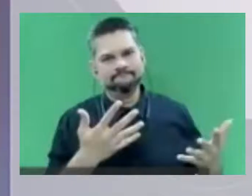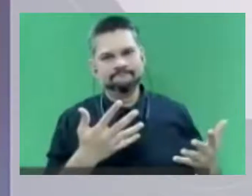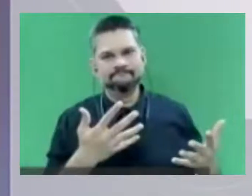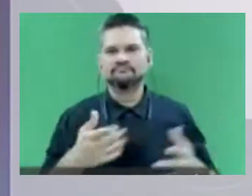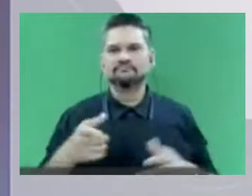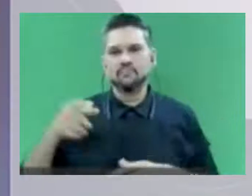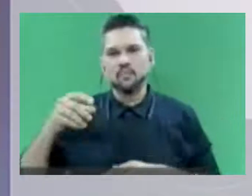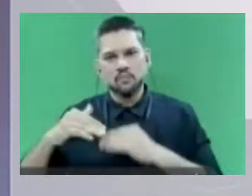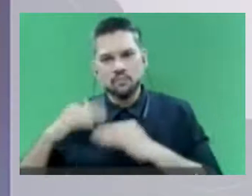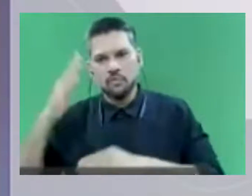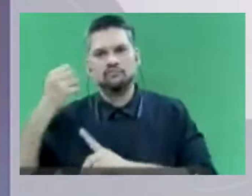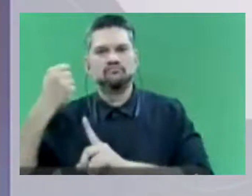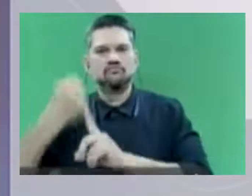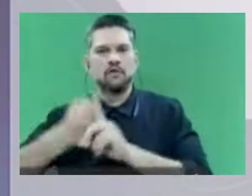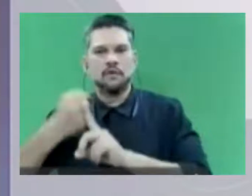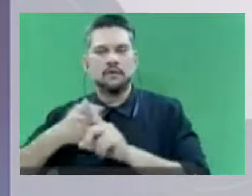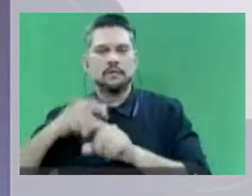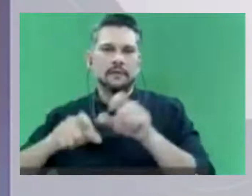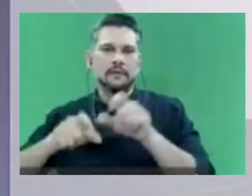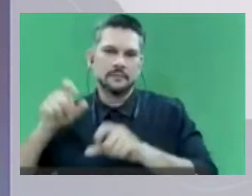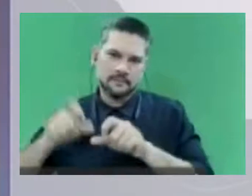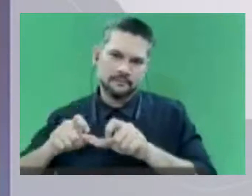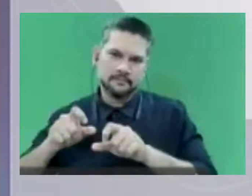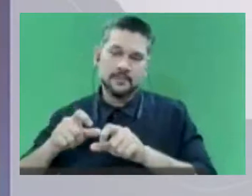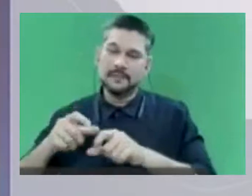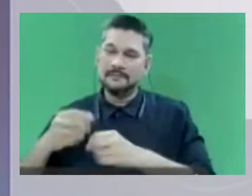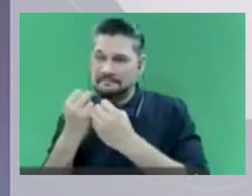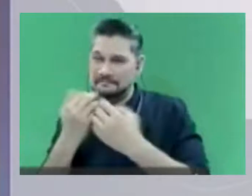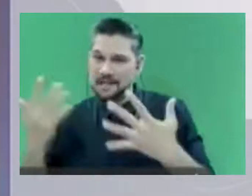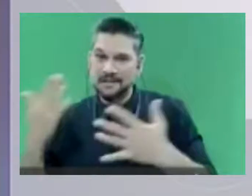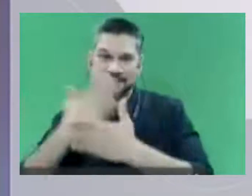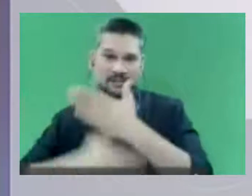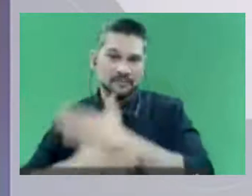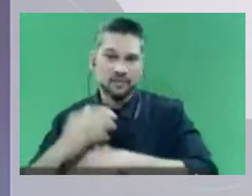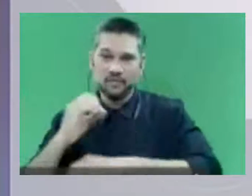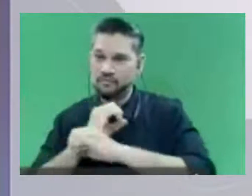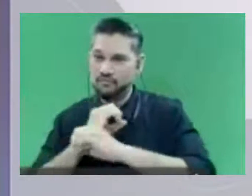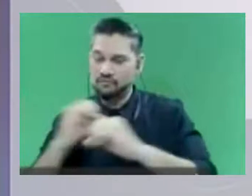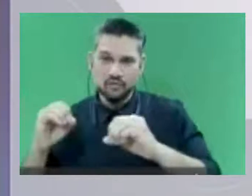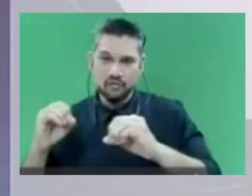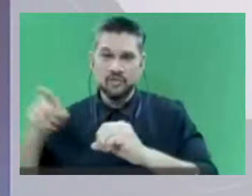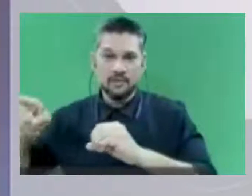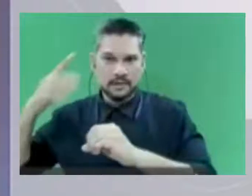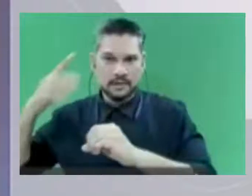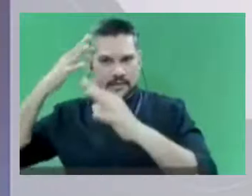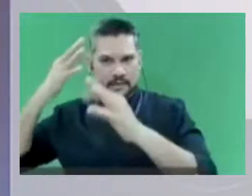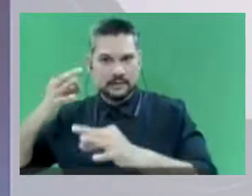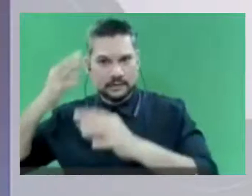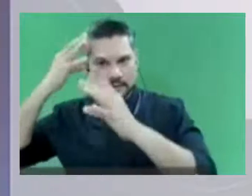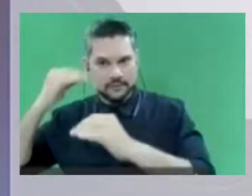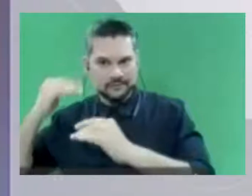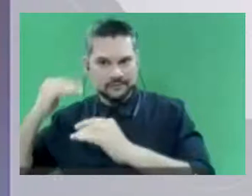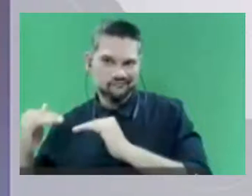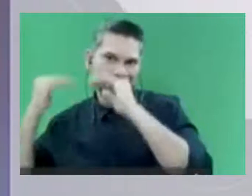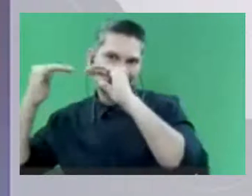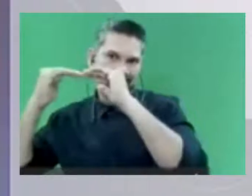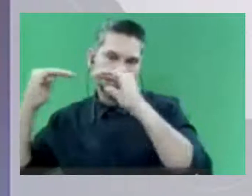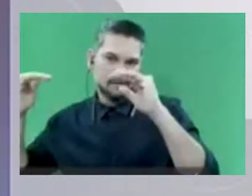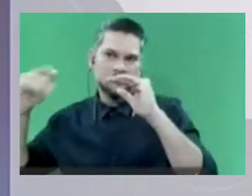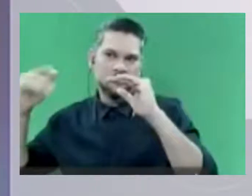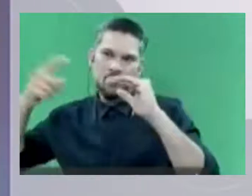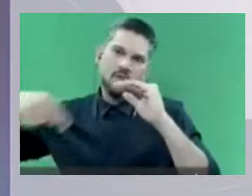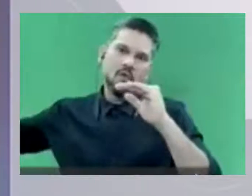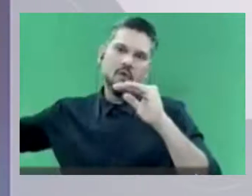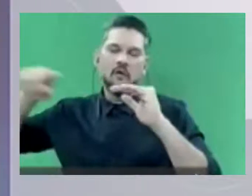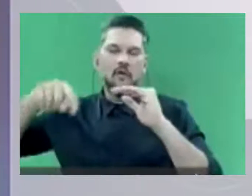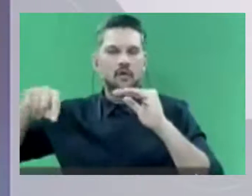need number of non-disabled people who are in a decision-making process, or you are here. You need to